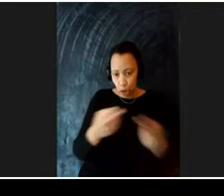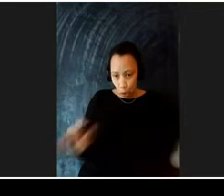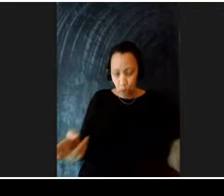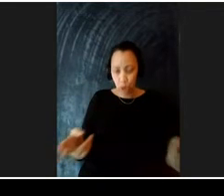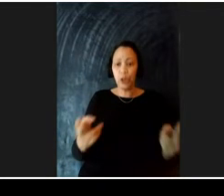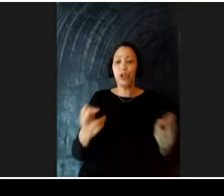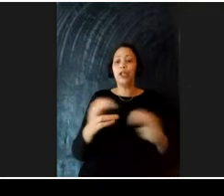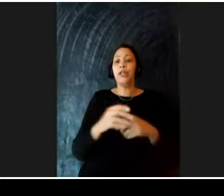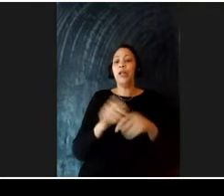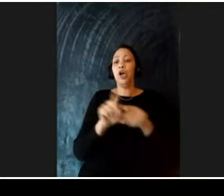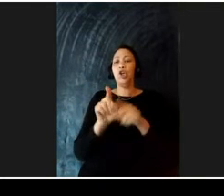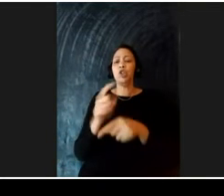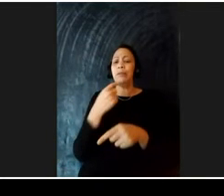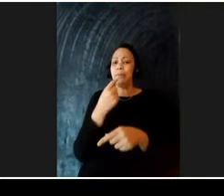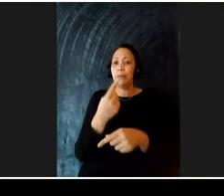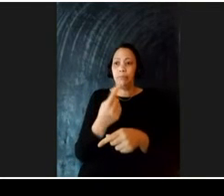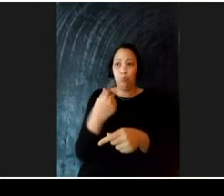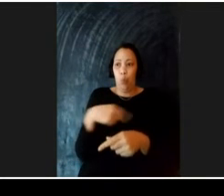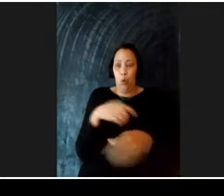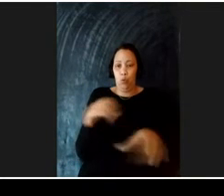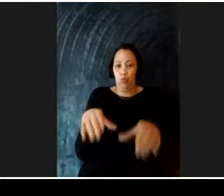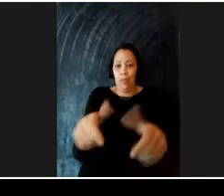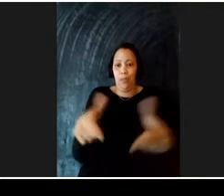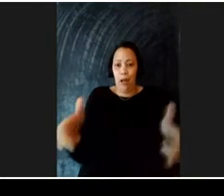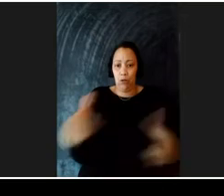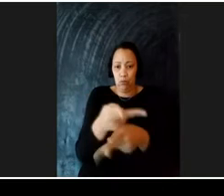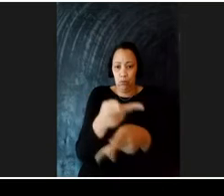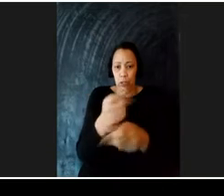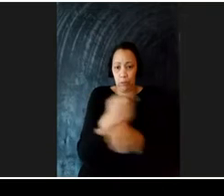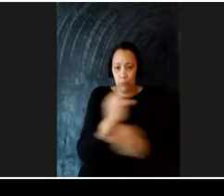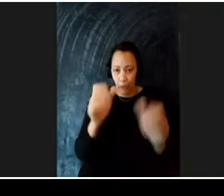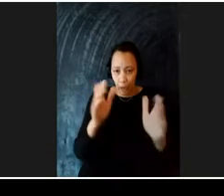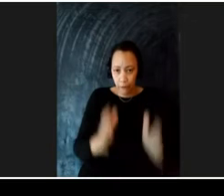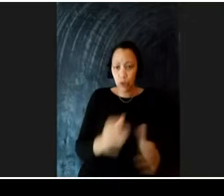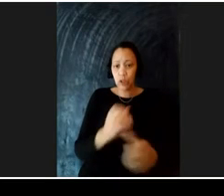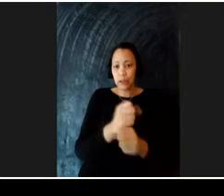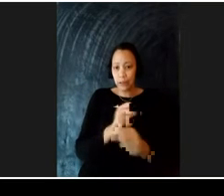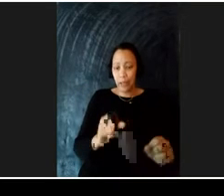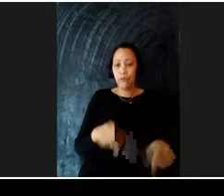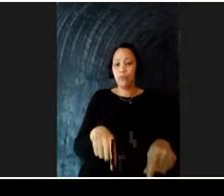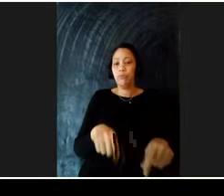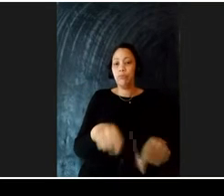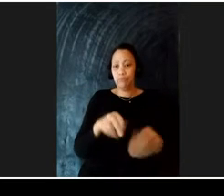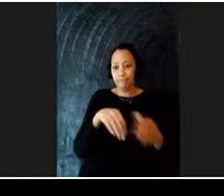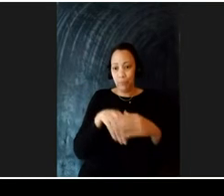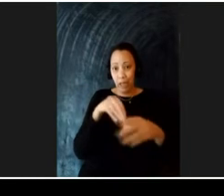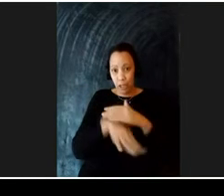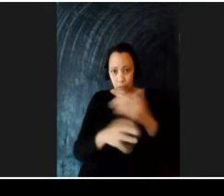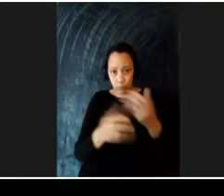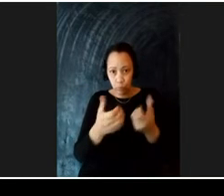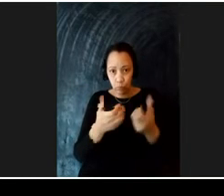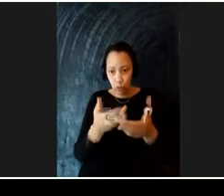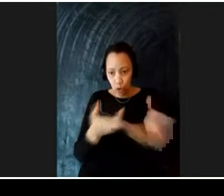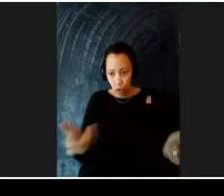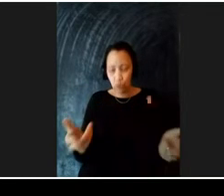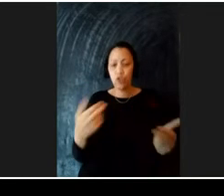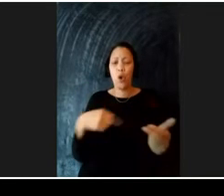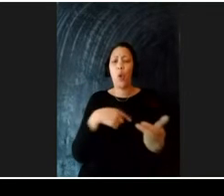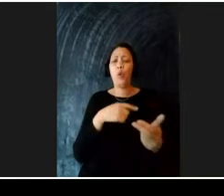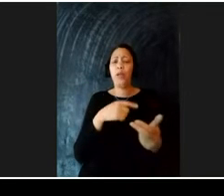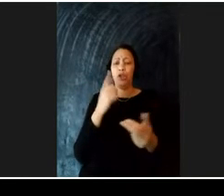contacts I didn't say calls I say contact s and that means calls chats and texts last year their cont their texts and